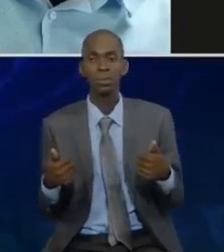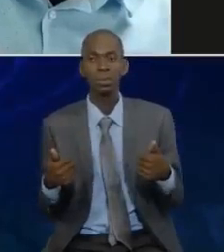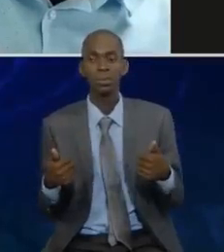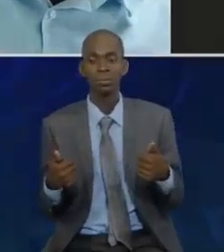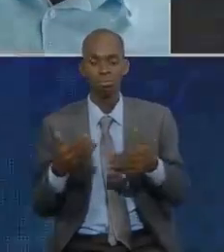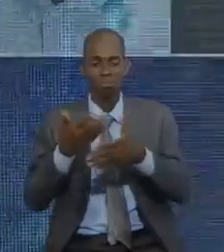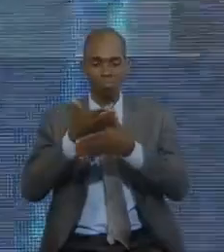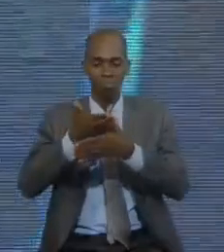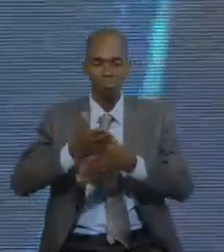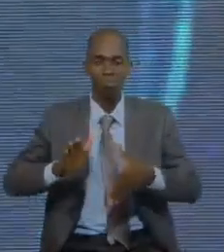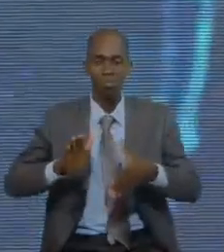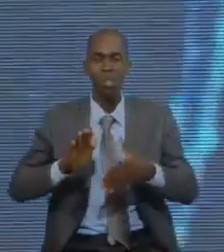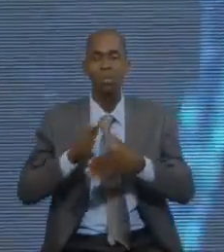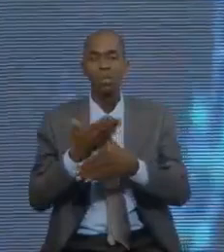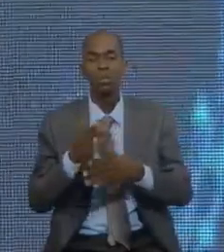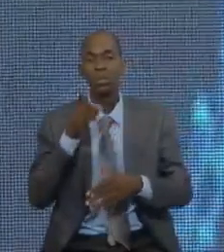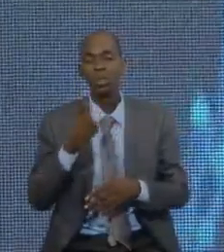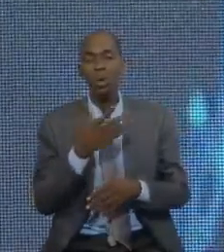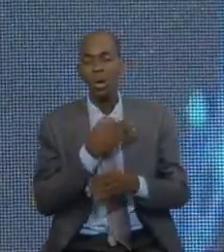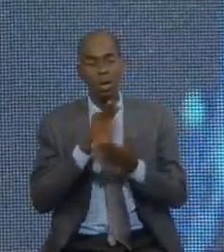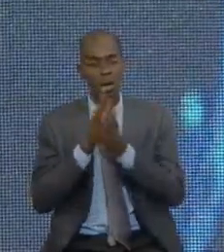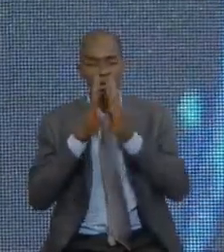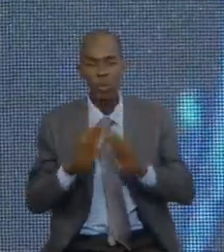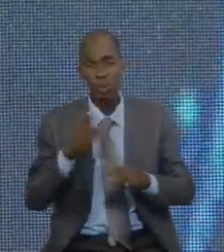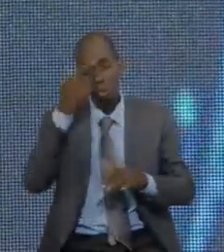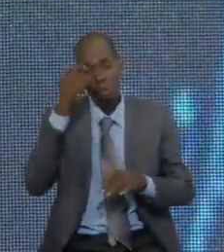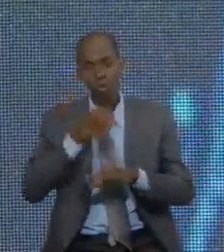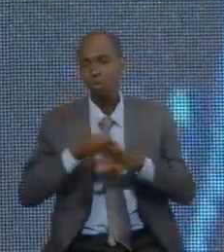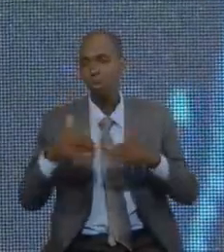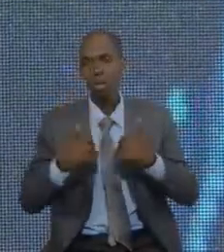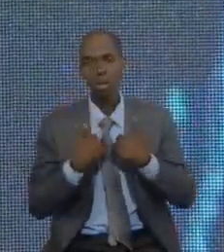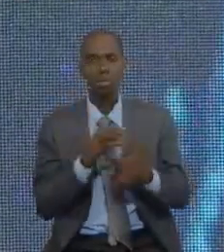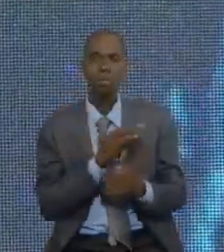demarcation between you and peace because you don't have Christ.